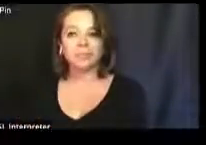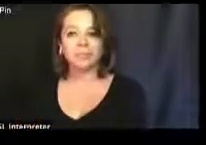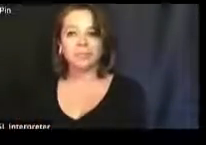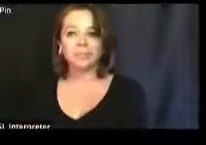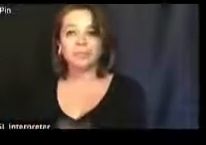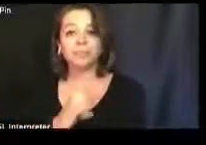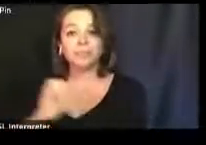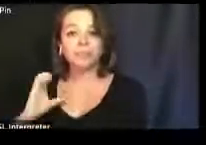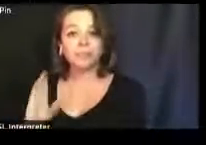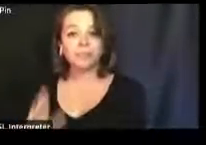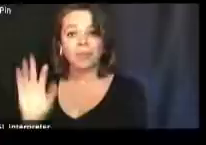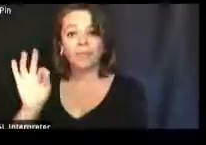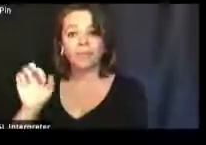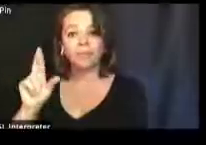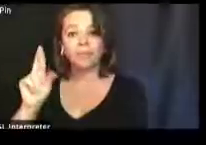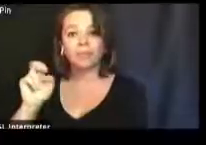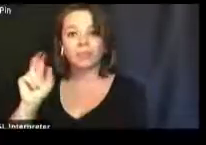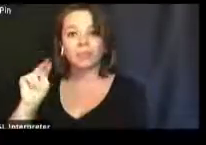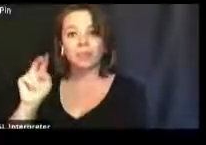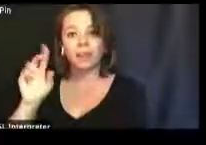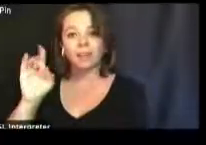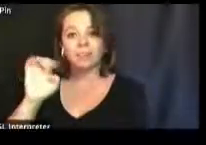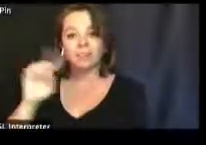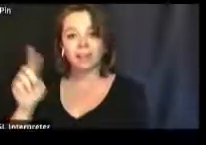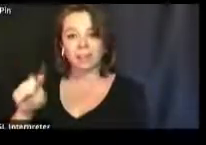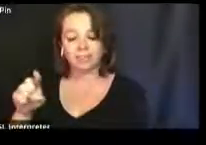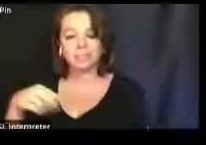Commissioner Fernandez, Presente.